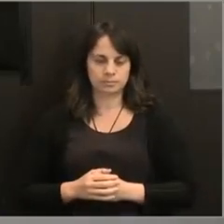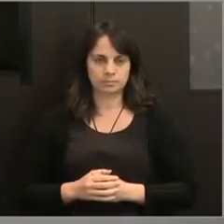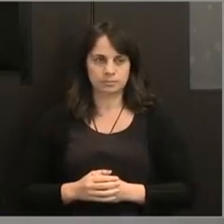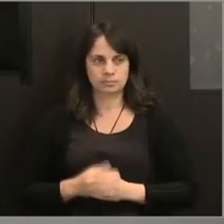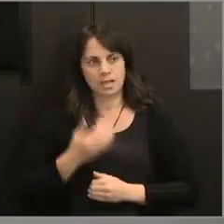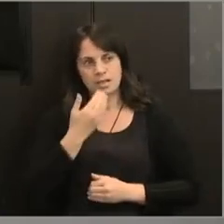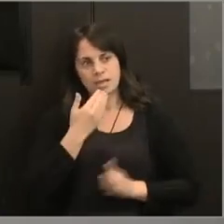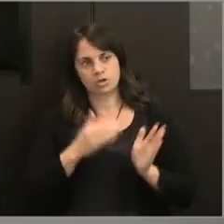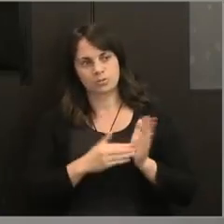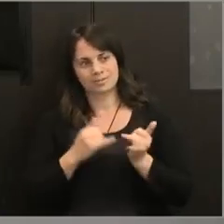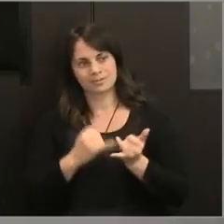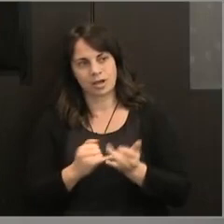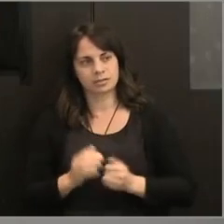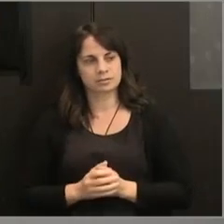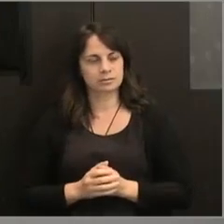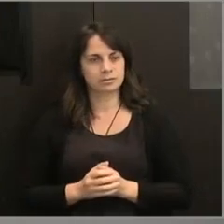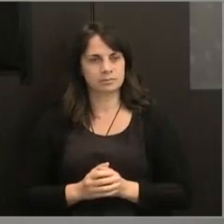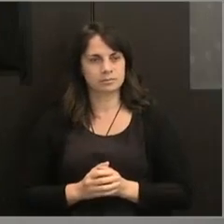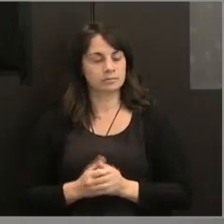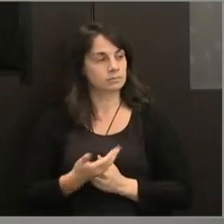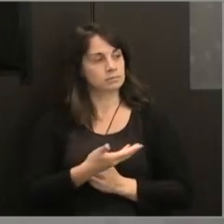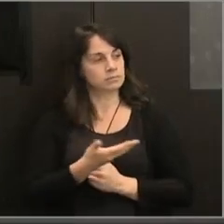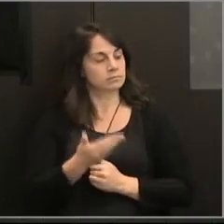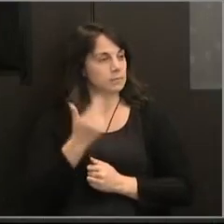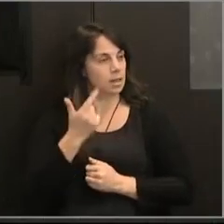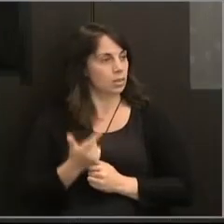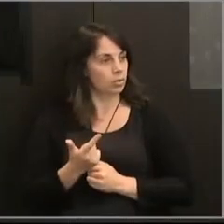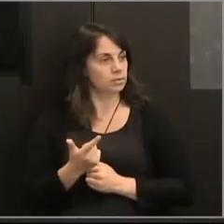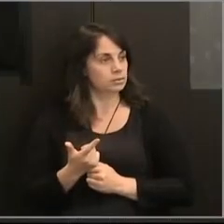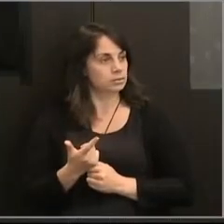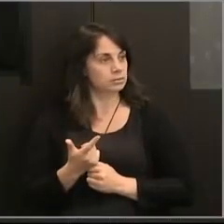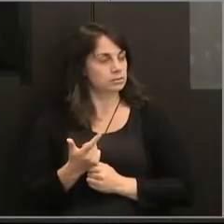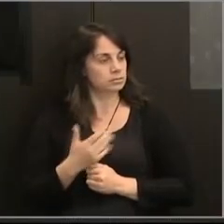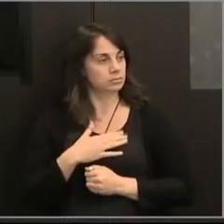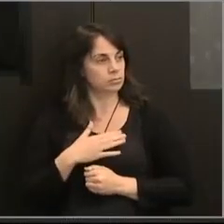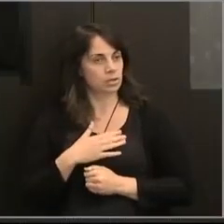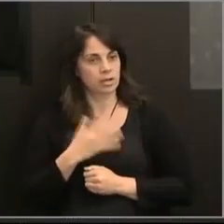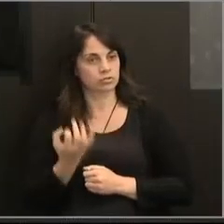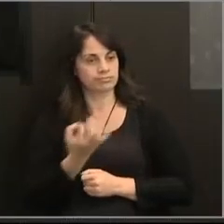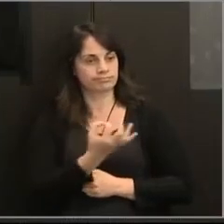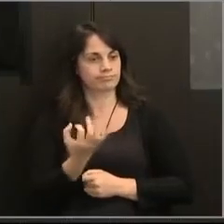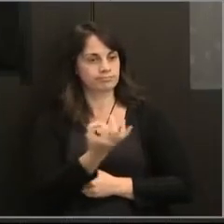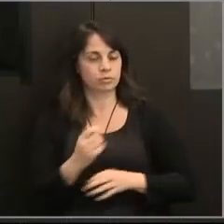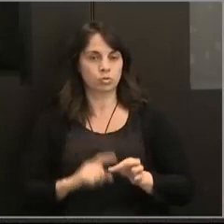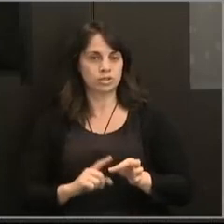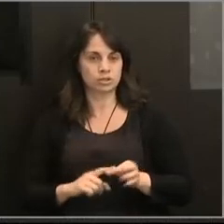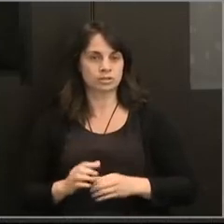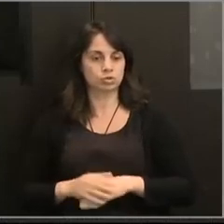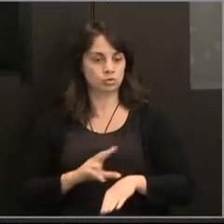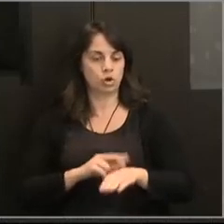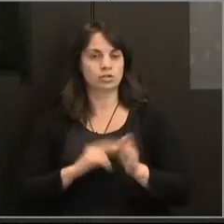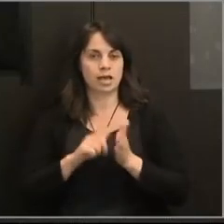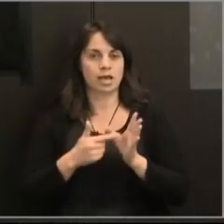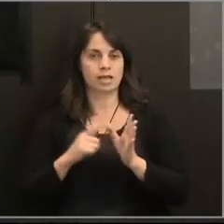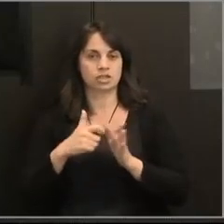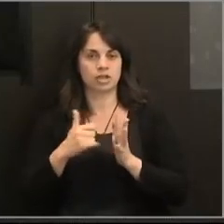Ms Sykes. Are there any other council who wish to address questions to Dr Jackson?